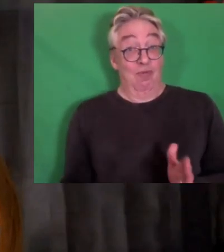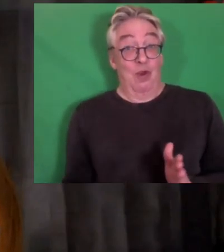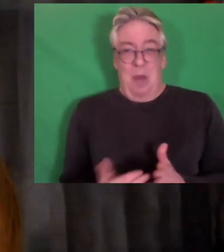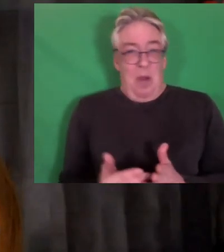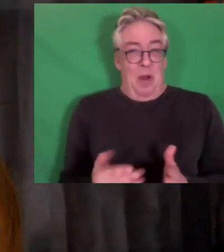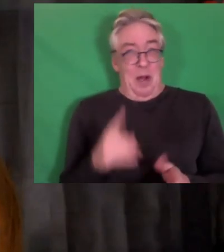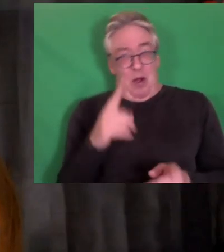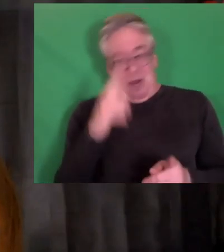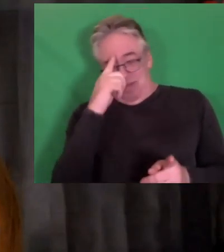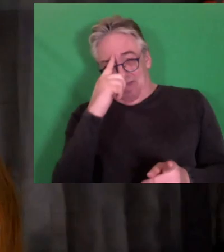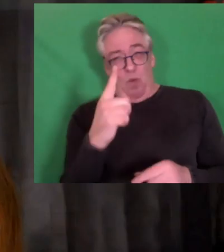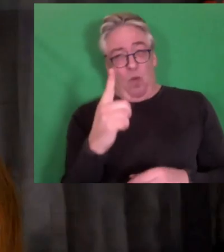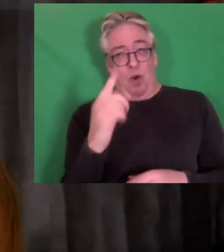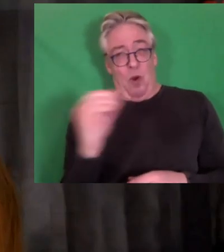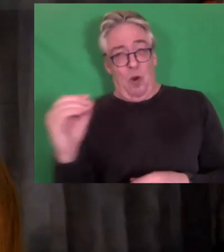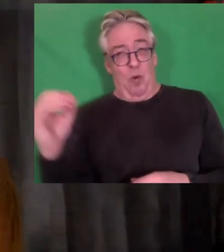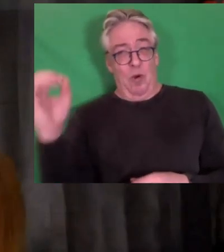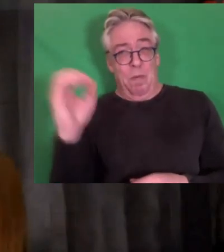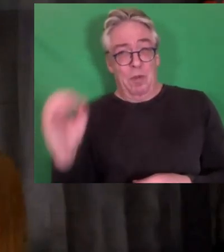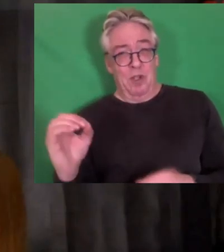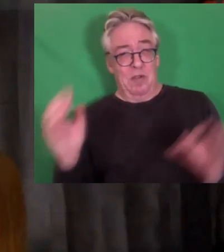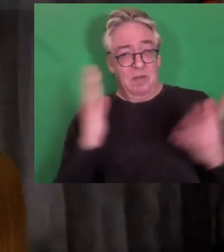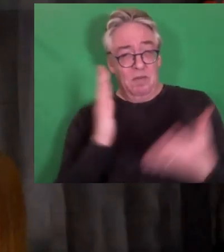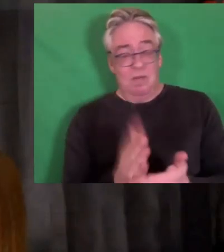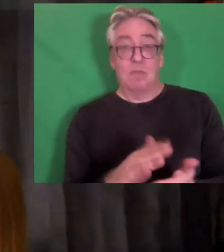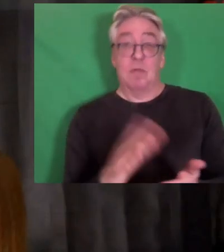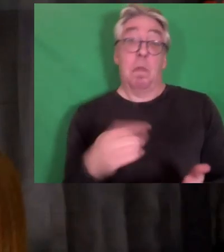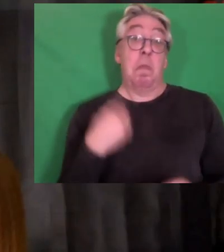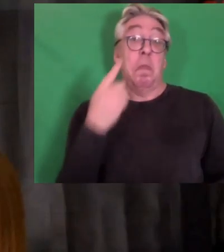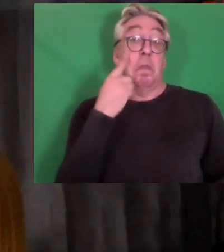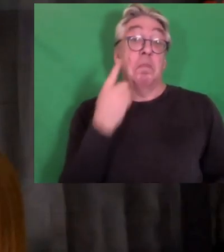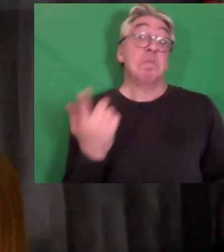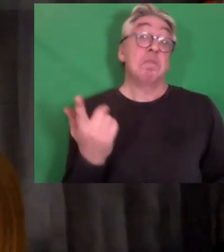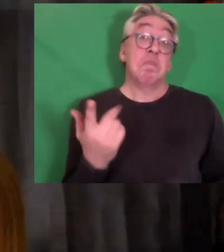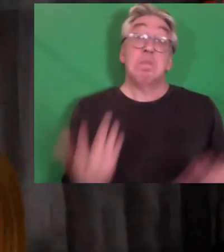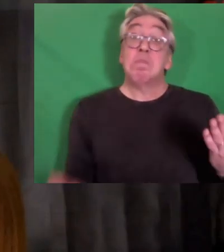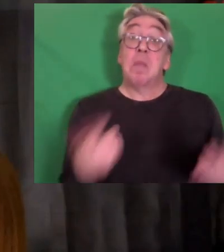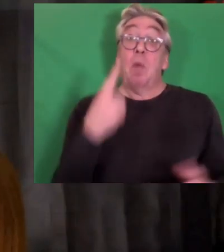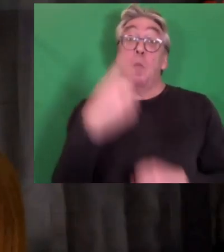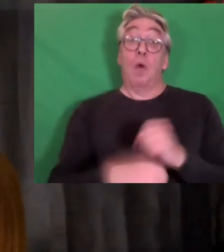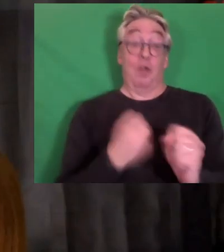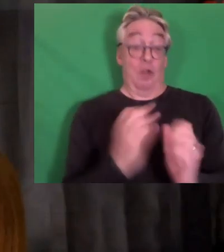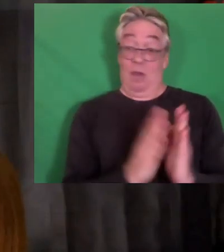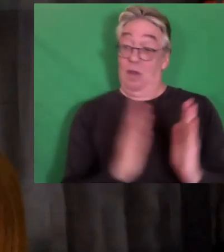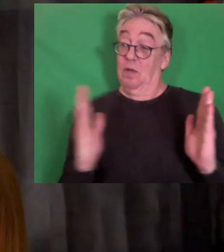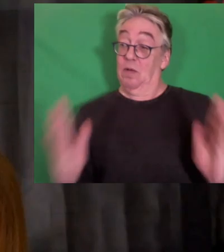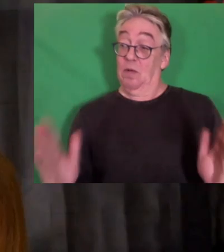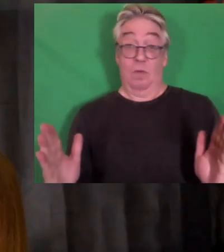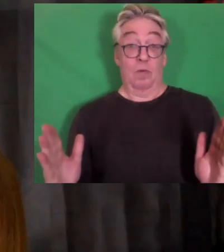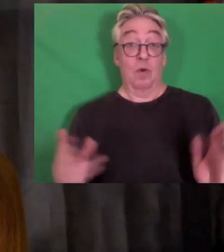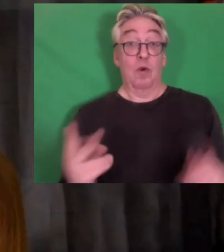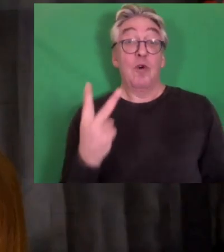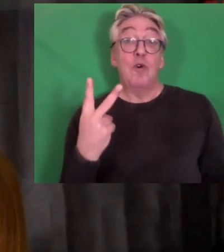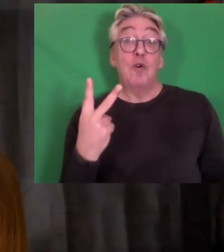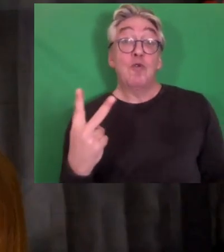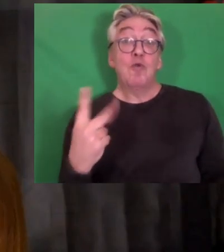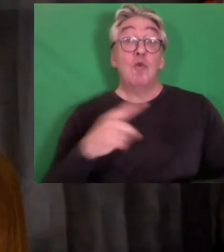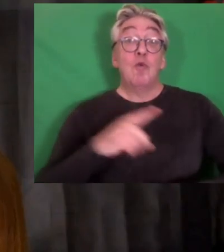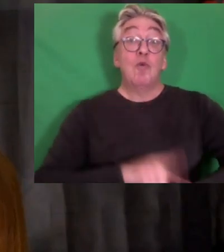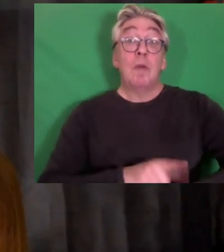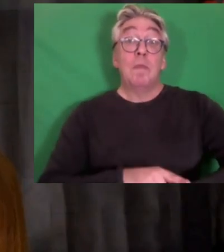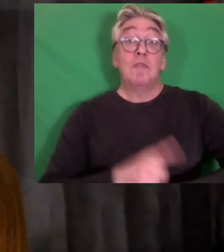about two times a year, like one time in the summertime, which is like an expo with all